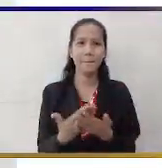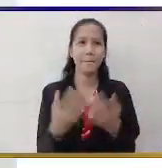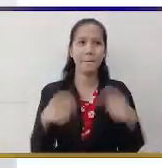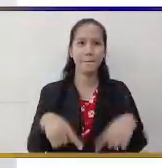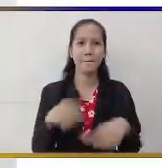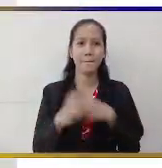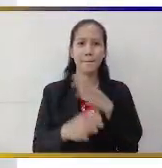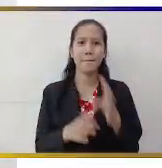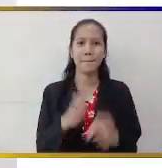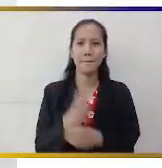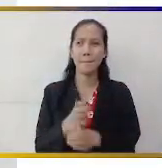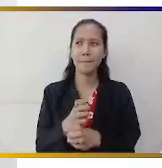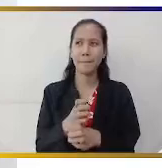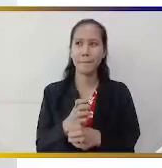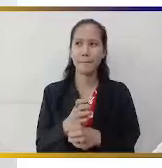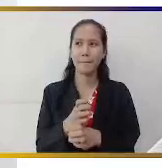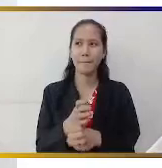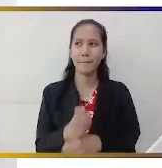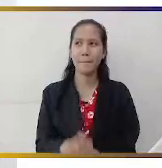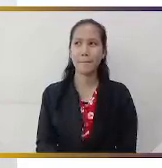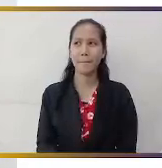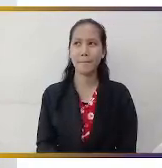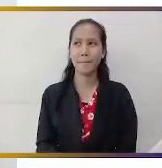God has everything.